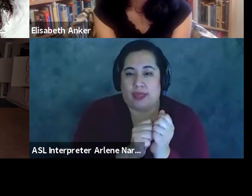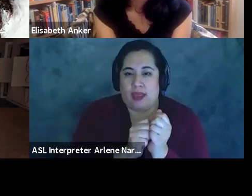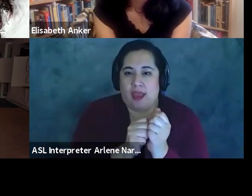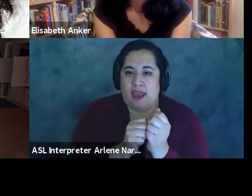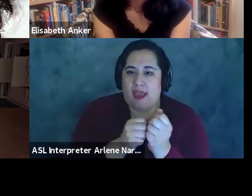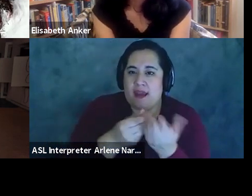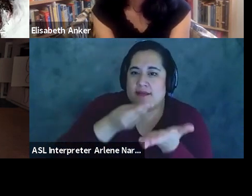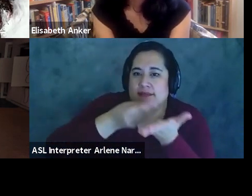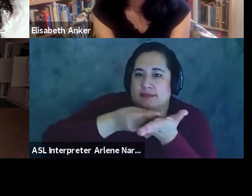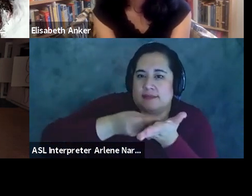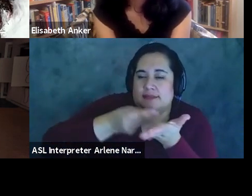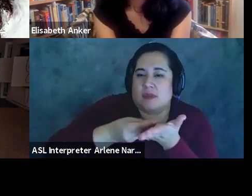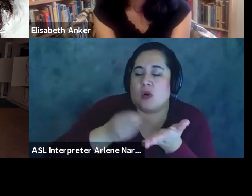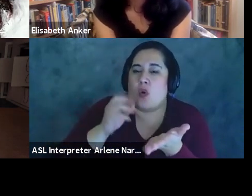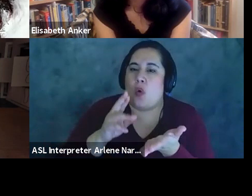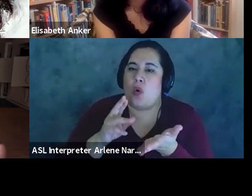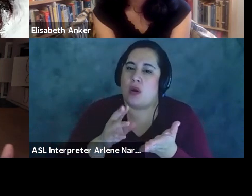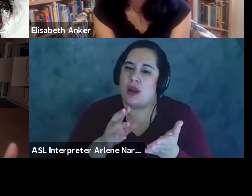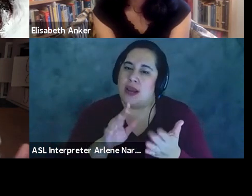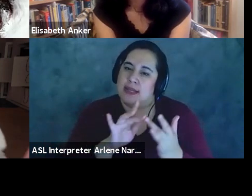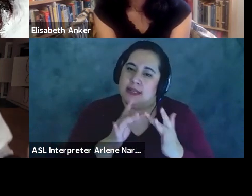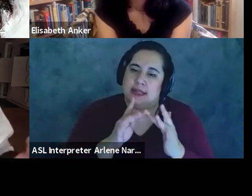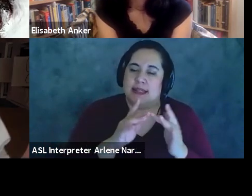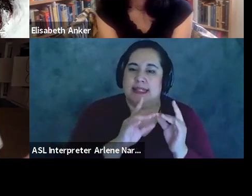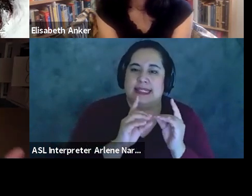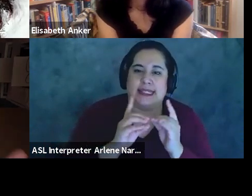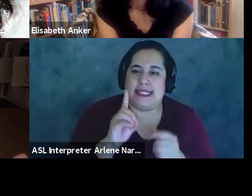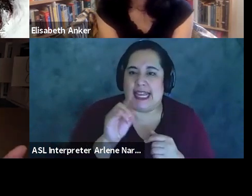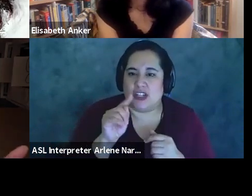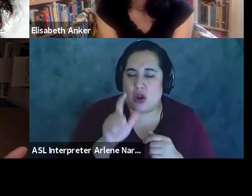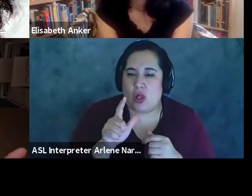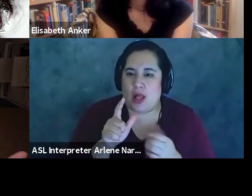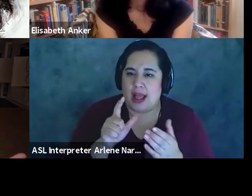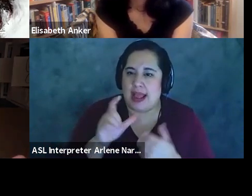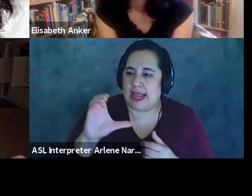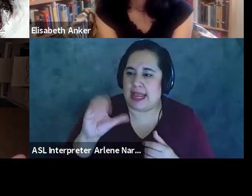financial or digital capitalism, what they do is that they erect